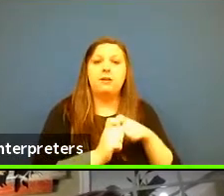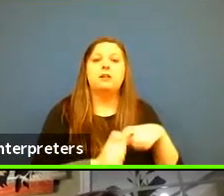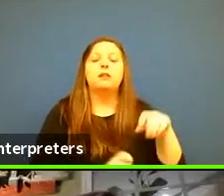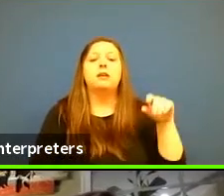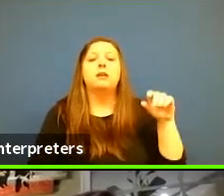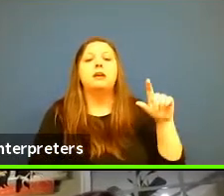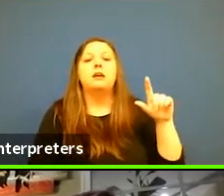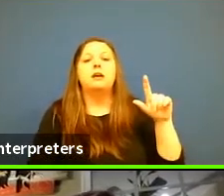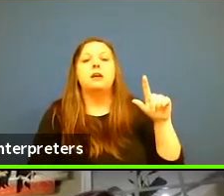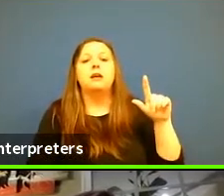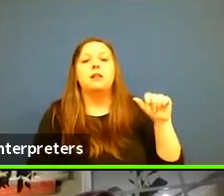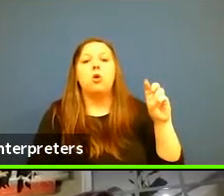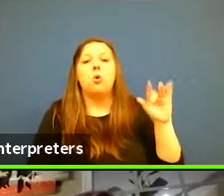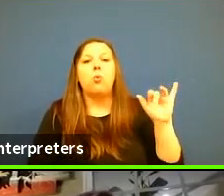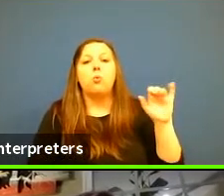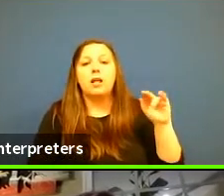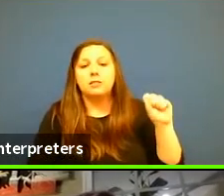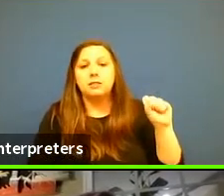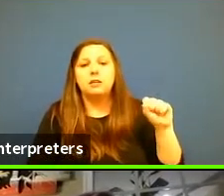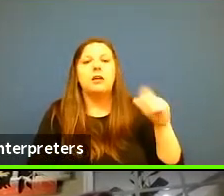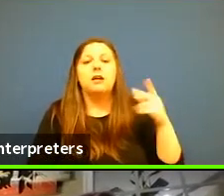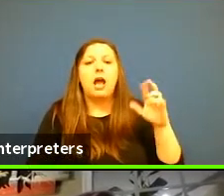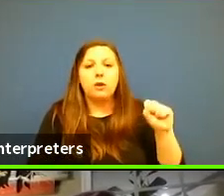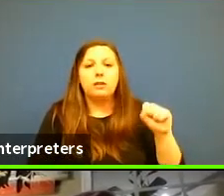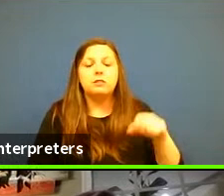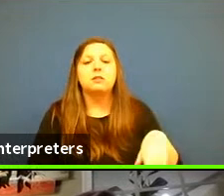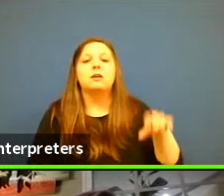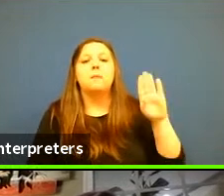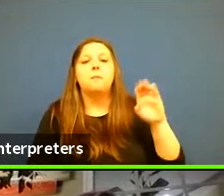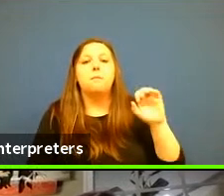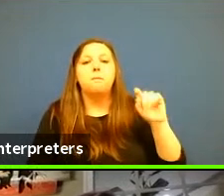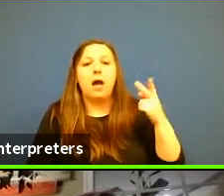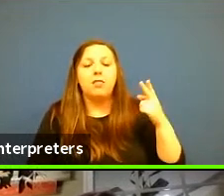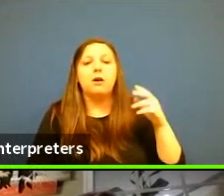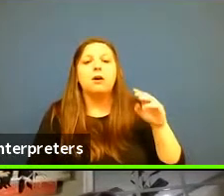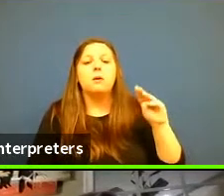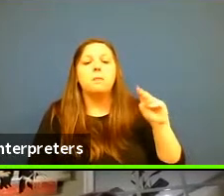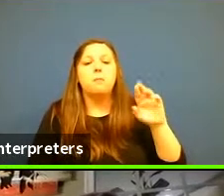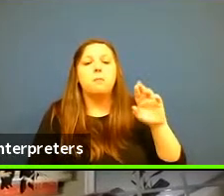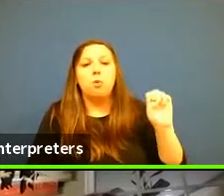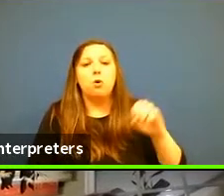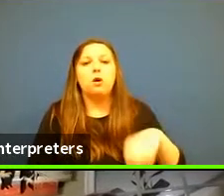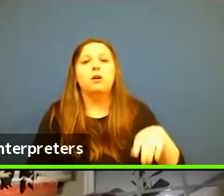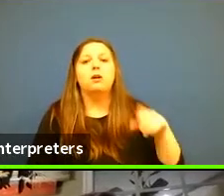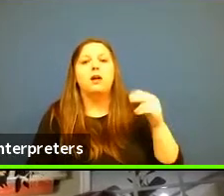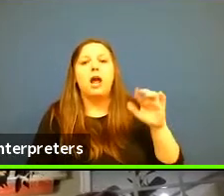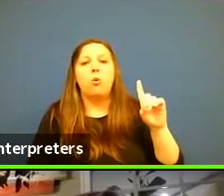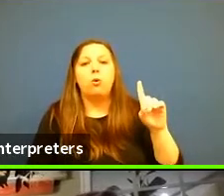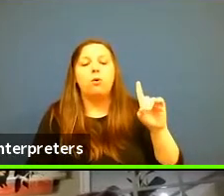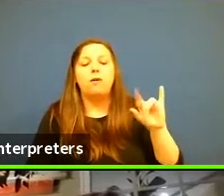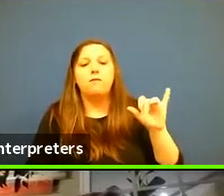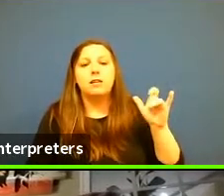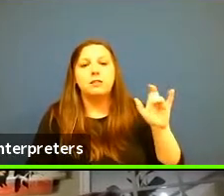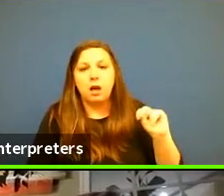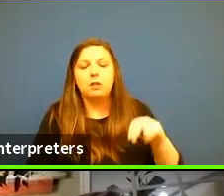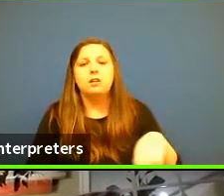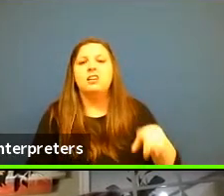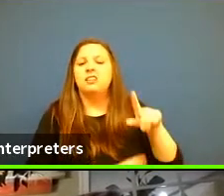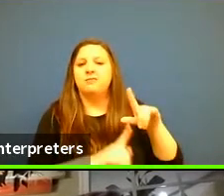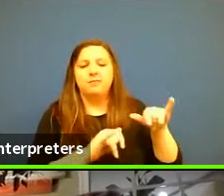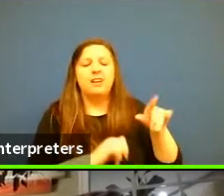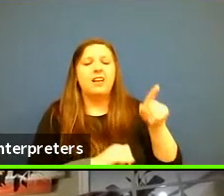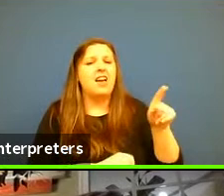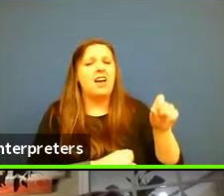Harold Faison, and Mr. Alex Borges. They have worked tirelessly for the last